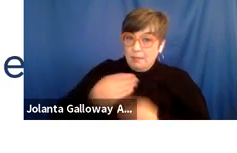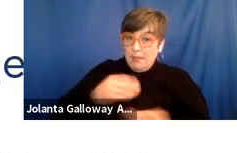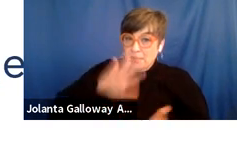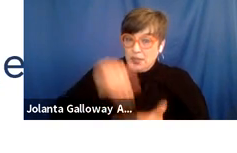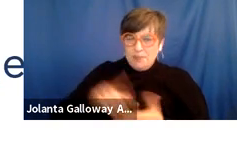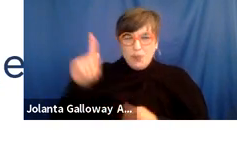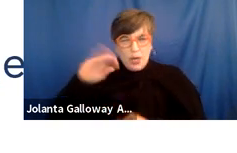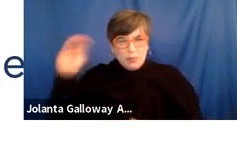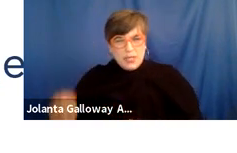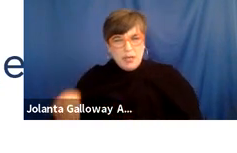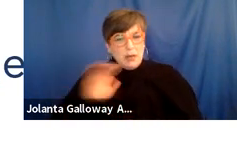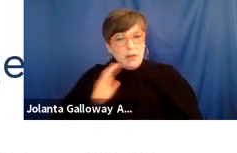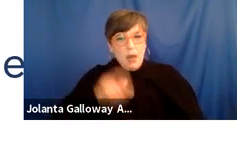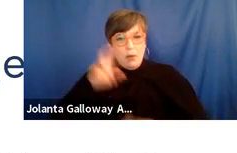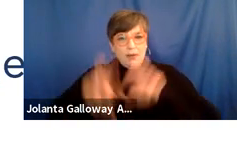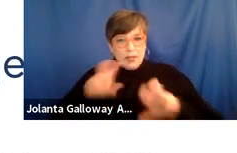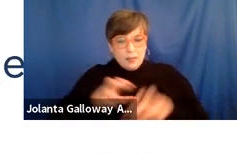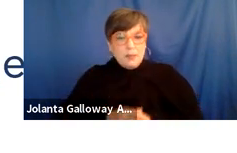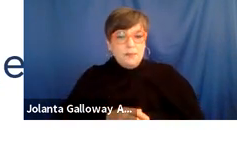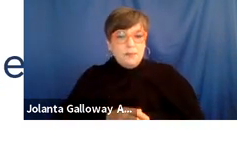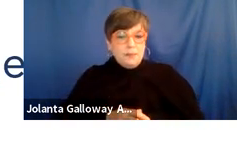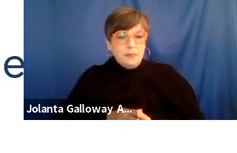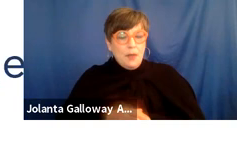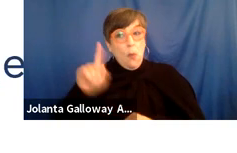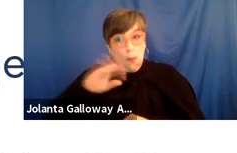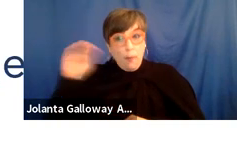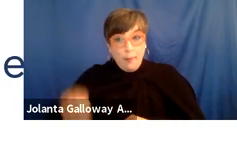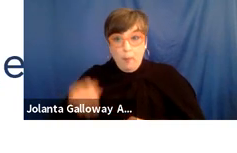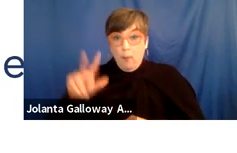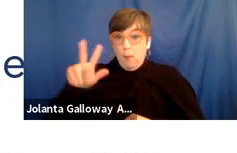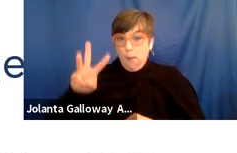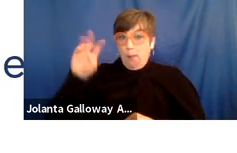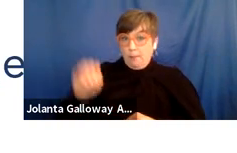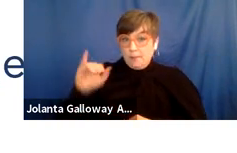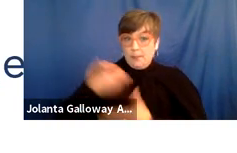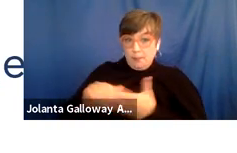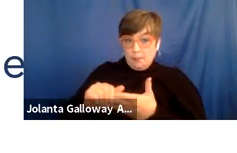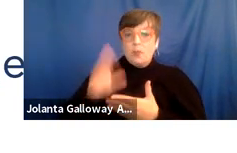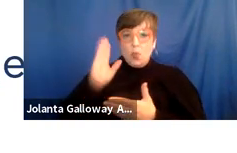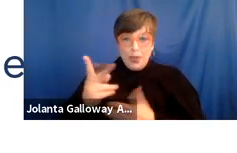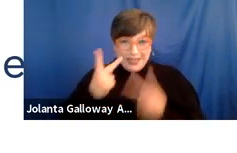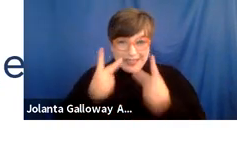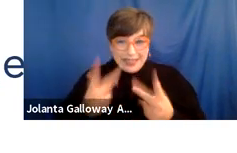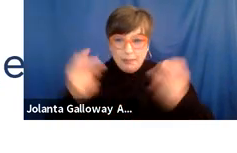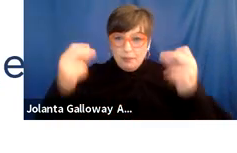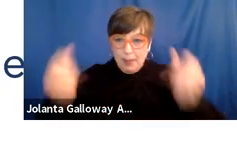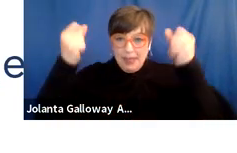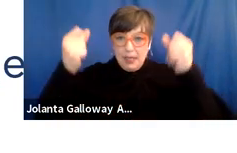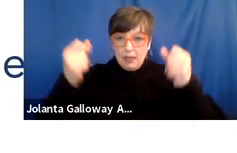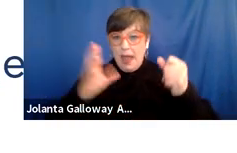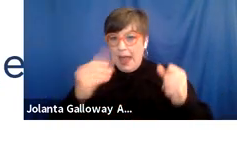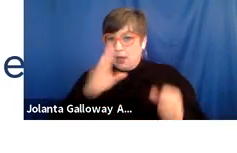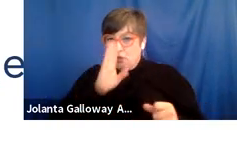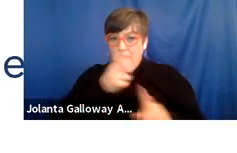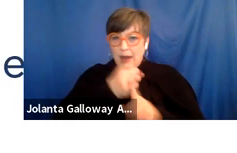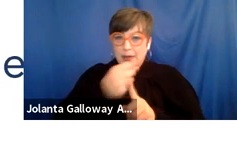100% of our investment, the 100% of the $36 million of new investments, will see an immediate and direct impact on the